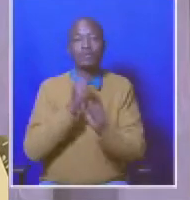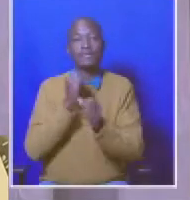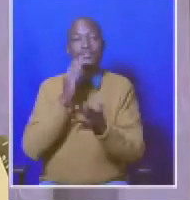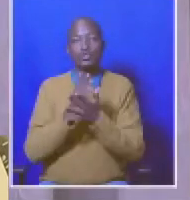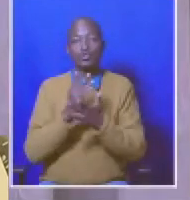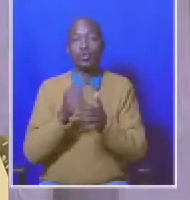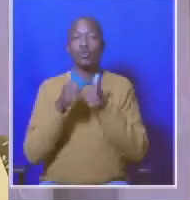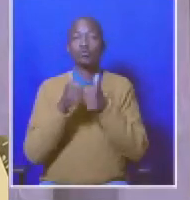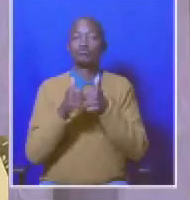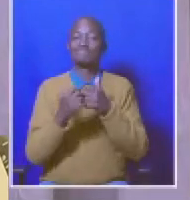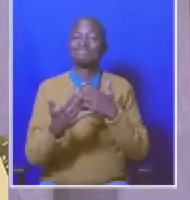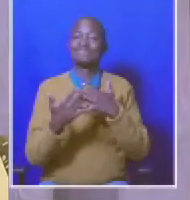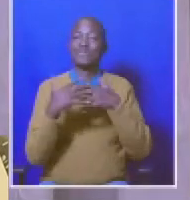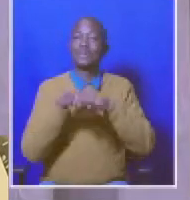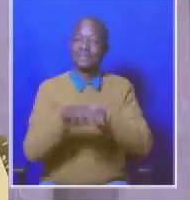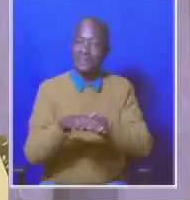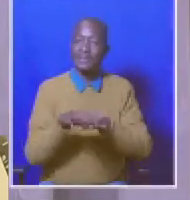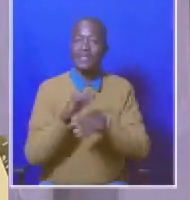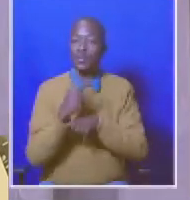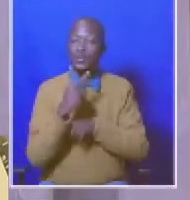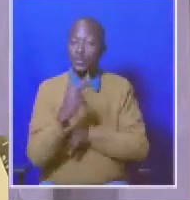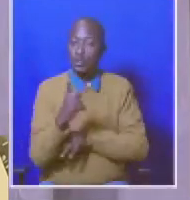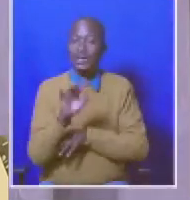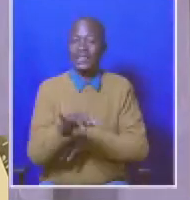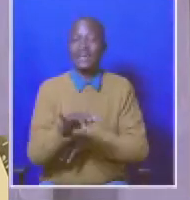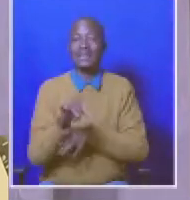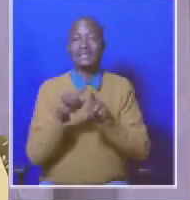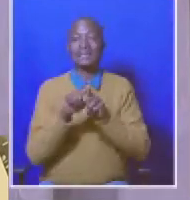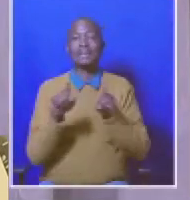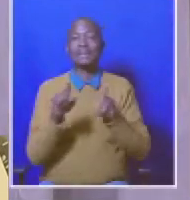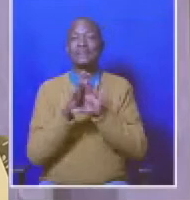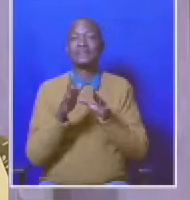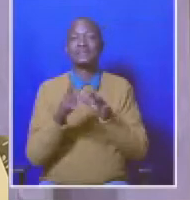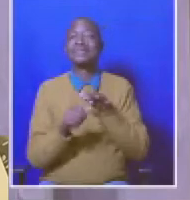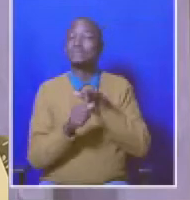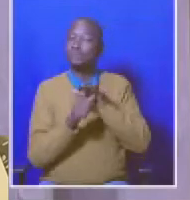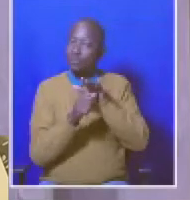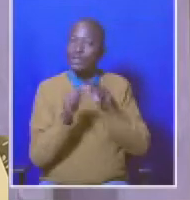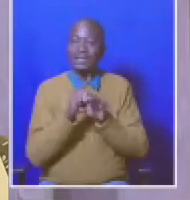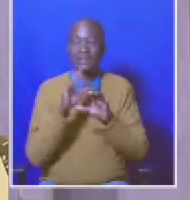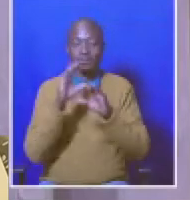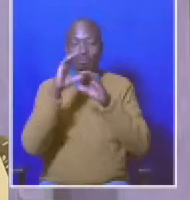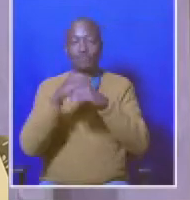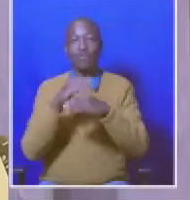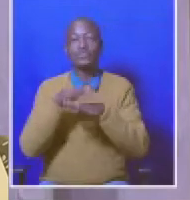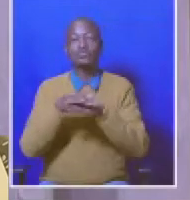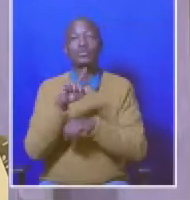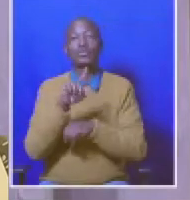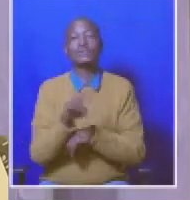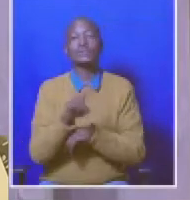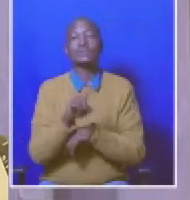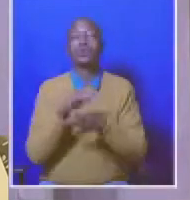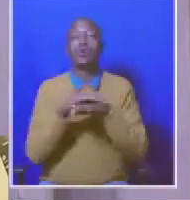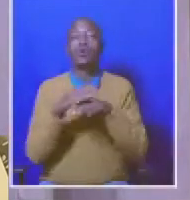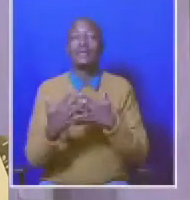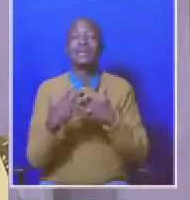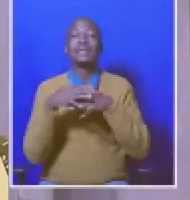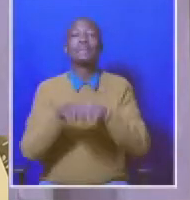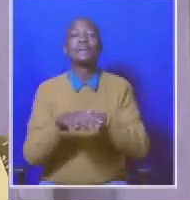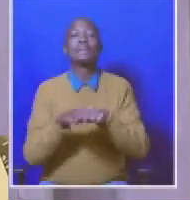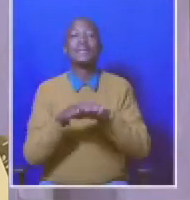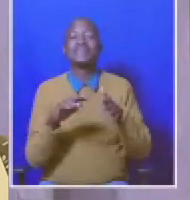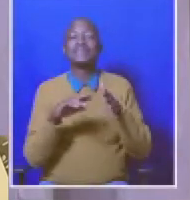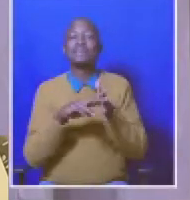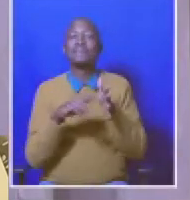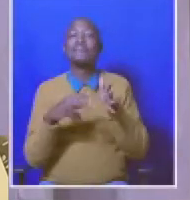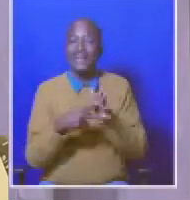implementation, we will look at that. But I think it's important that we focus on implementing plans that are